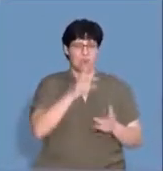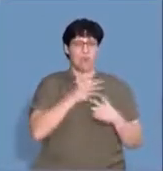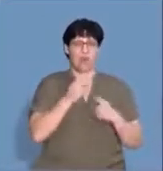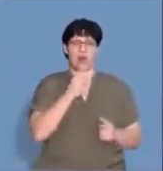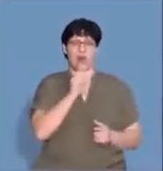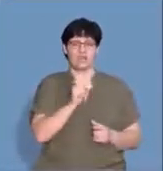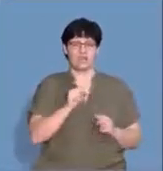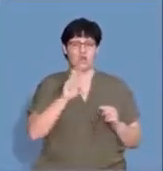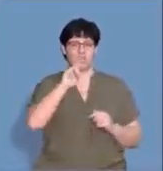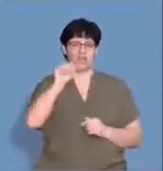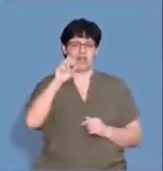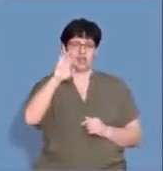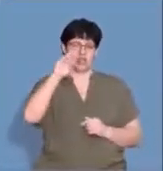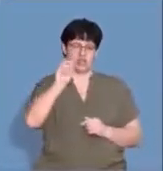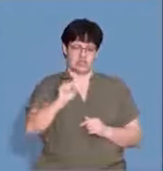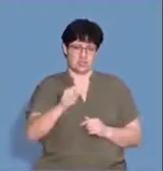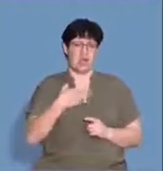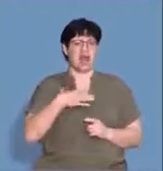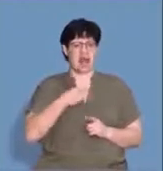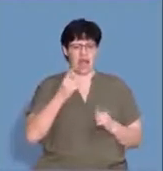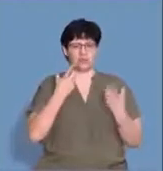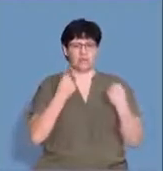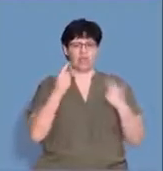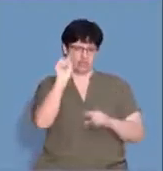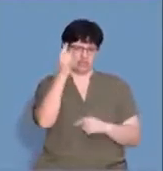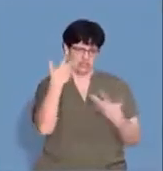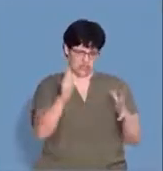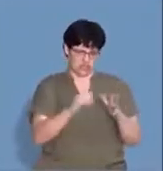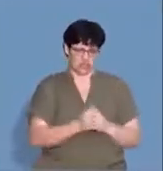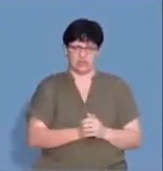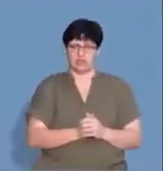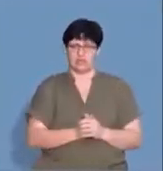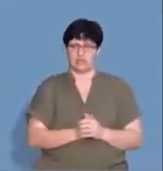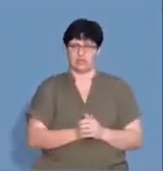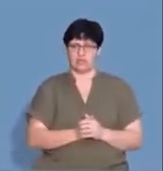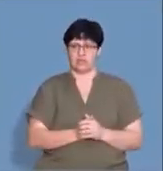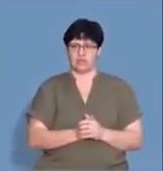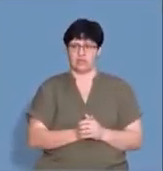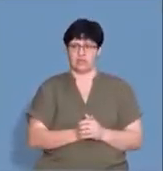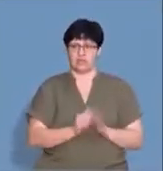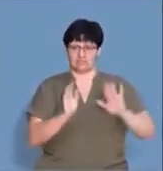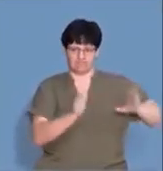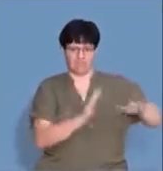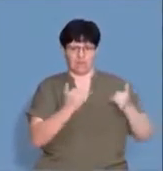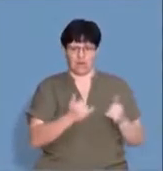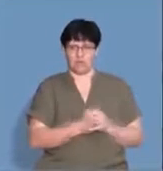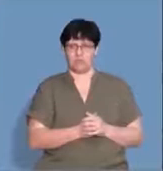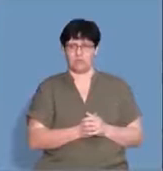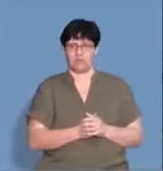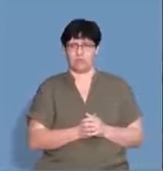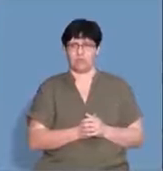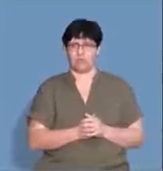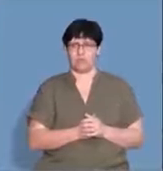ask me for the radius. So I kind of like to do that calculation first, but I think I'm going to leave it for now. I'll explain why